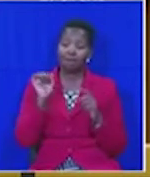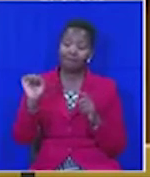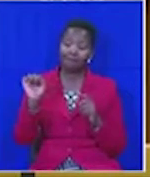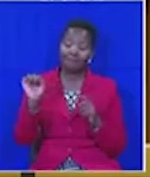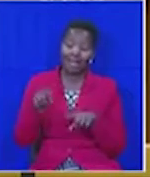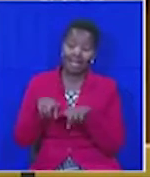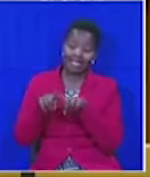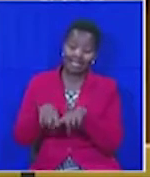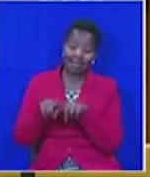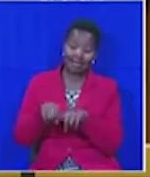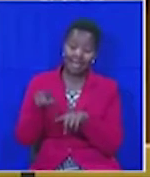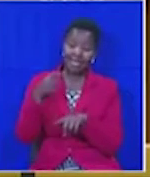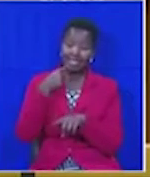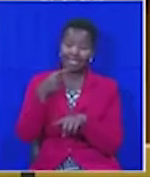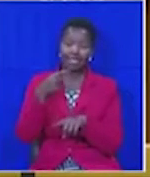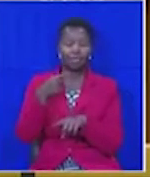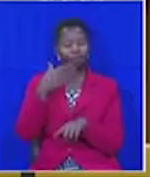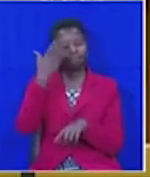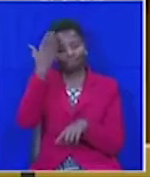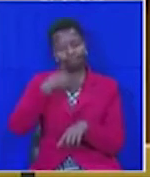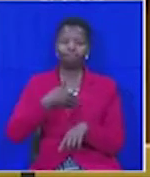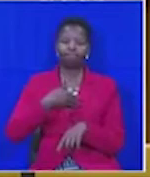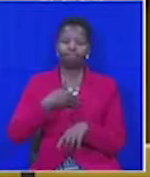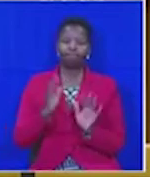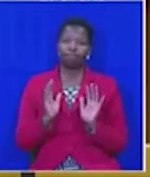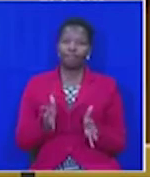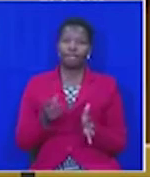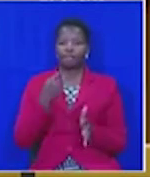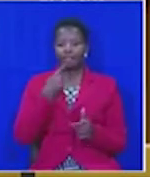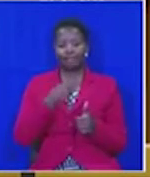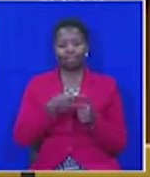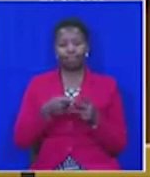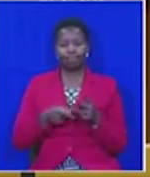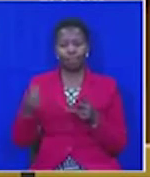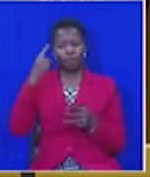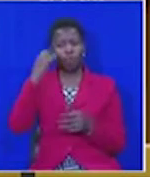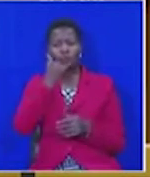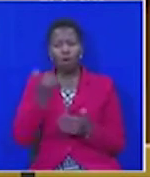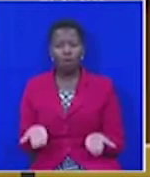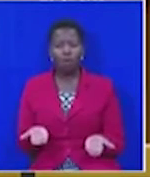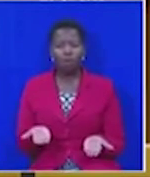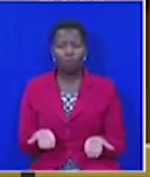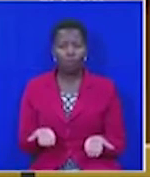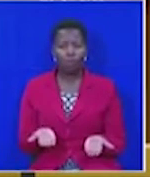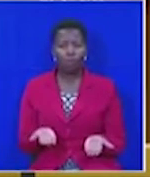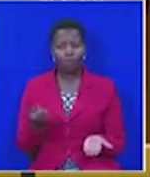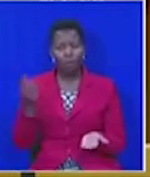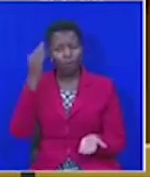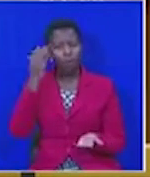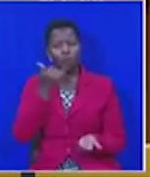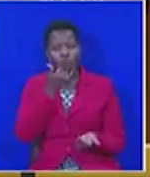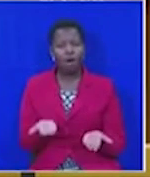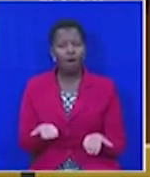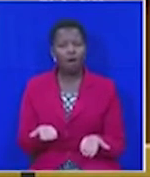person who can, with a straight face, actually say things that he knows are not correct. He knows very